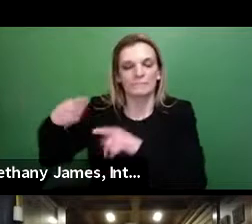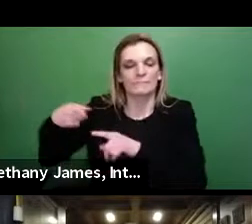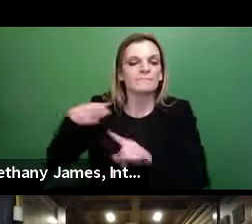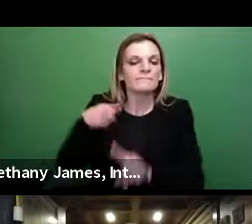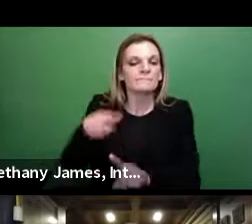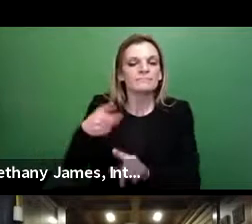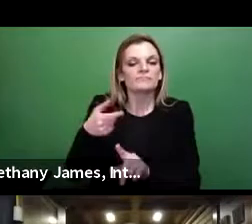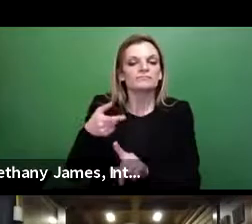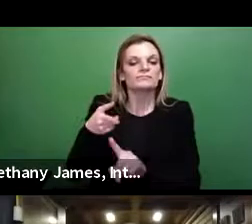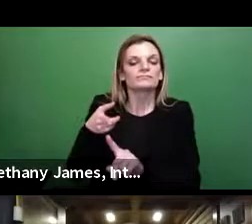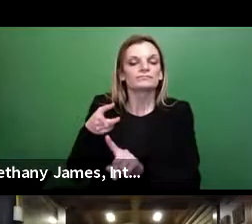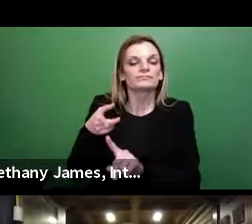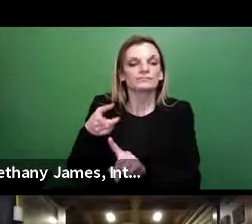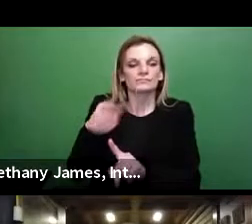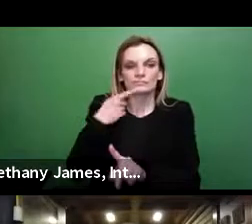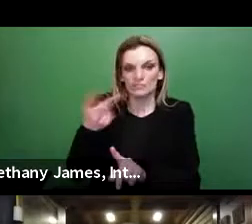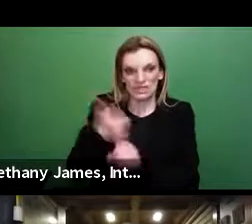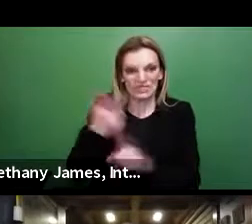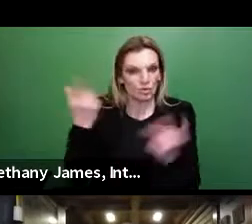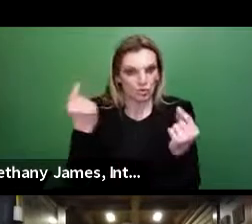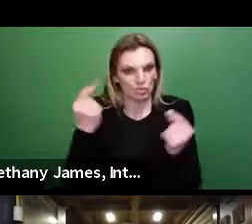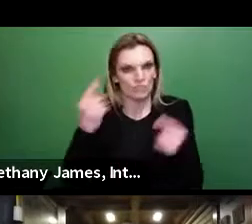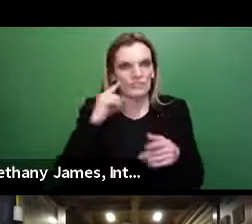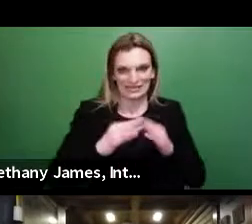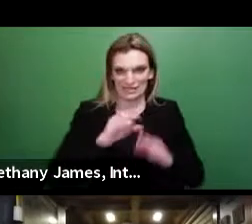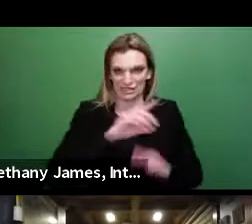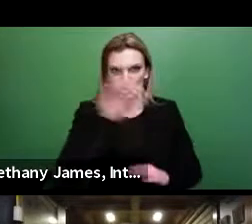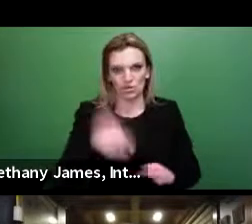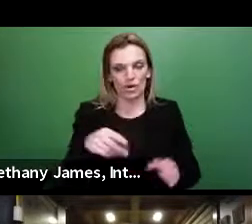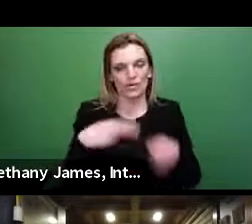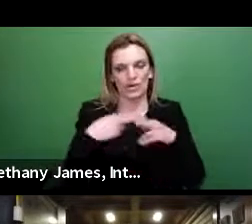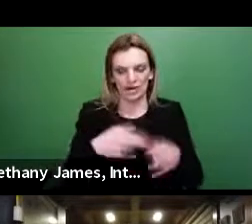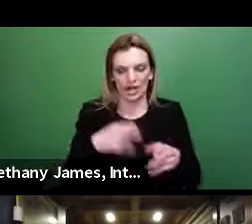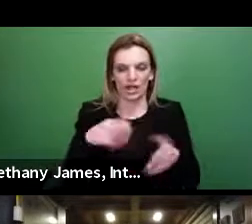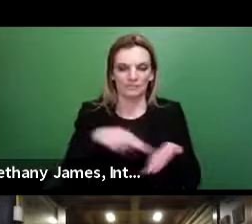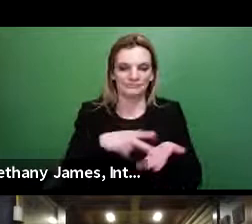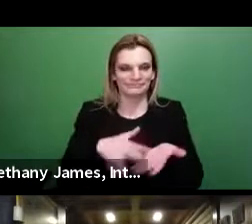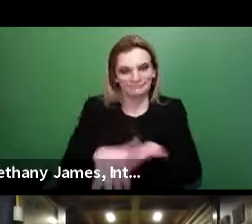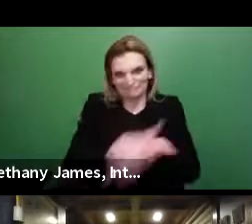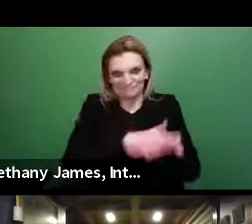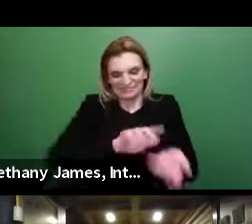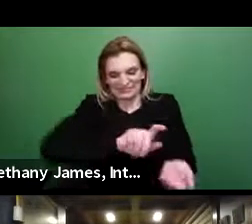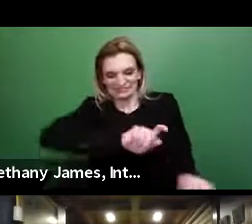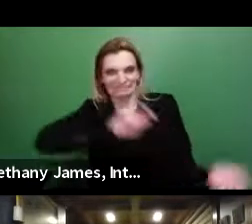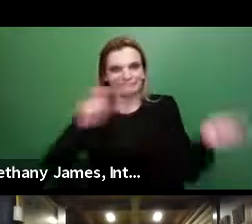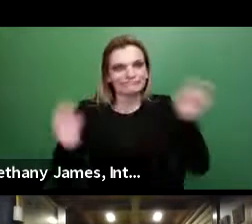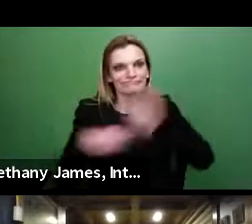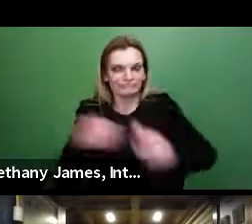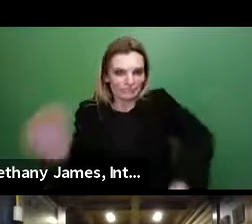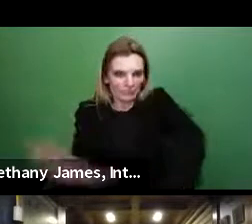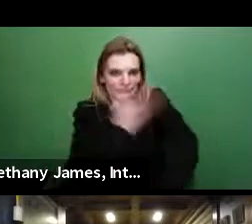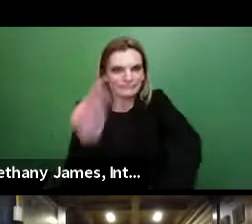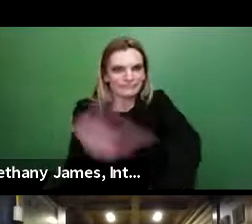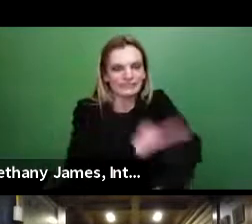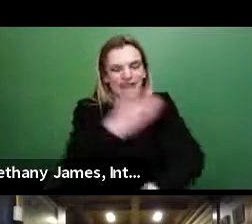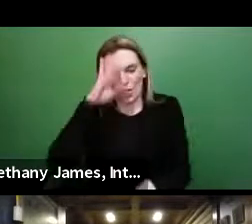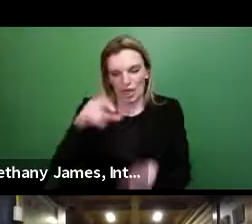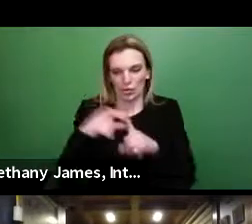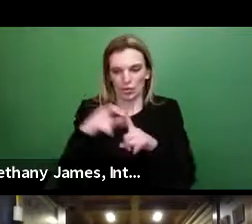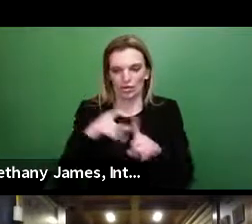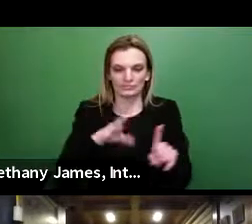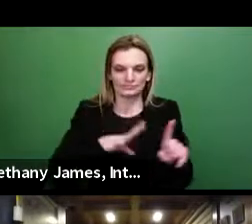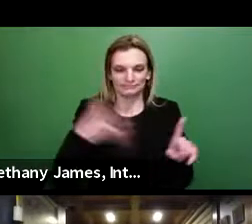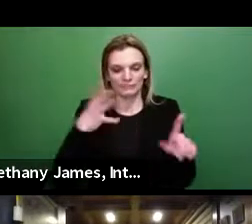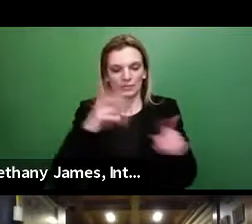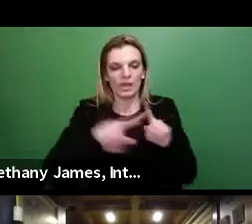gentrification. The gentrification of the city of Detroit when Detroit was going through its emergency manager process. So if